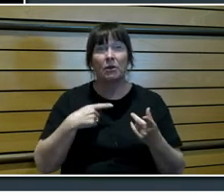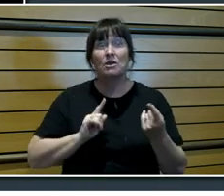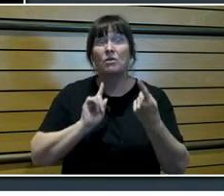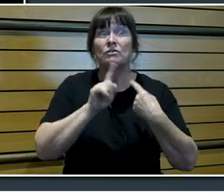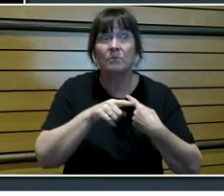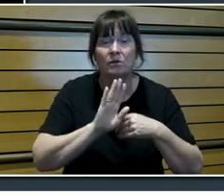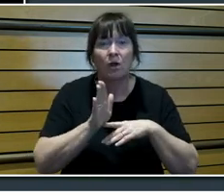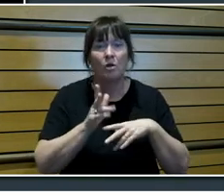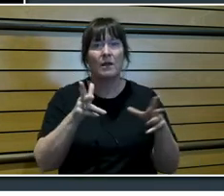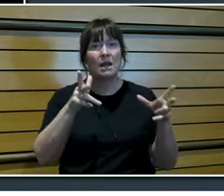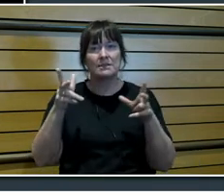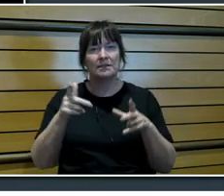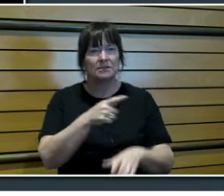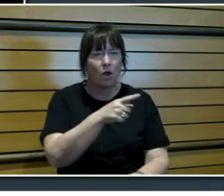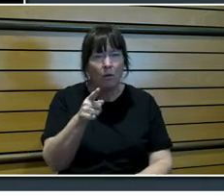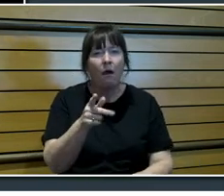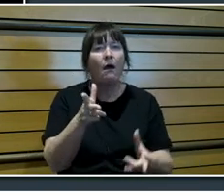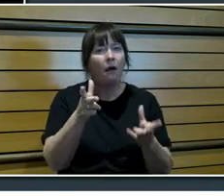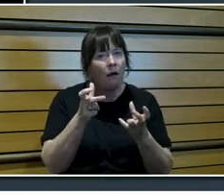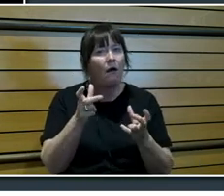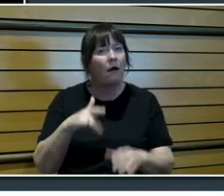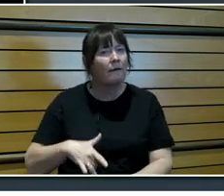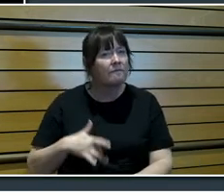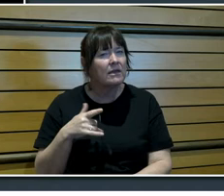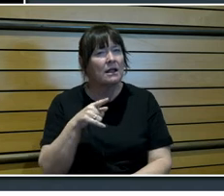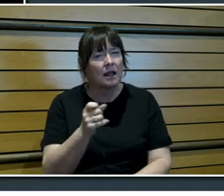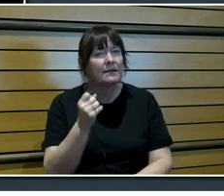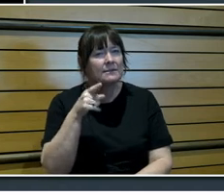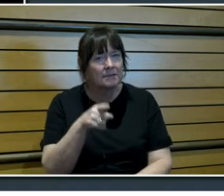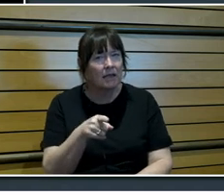is listening to feel and listening to understand.